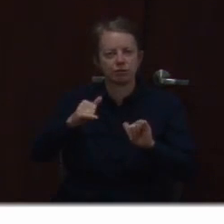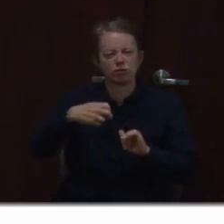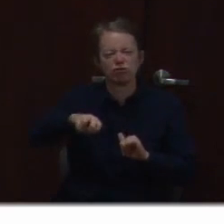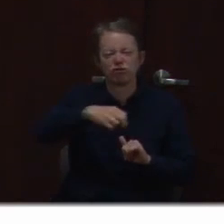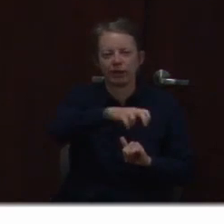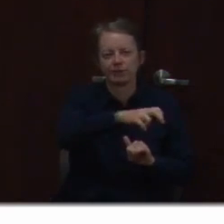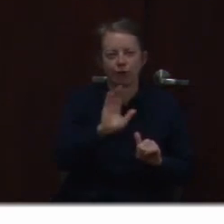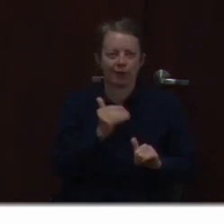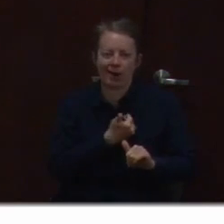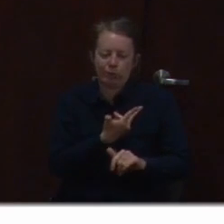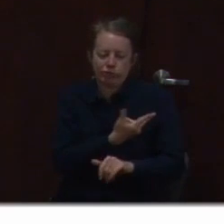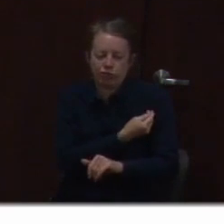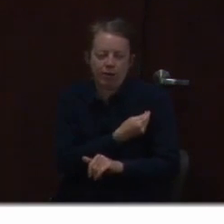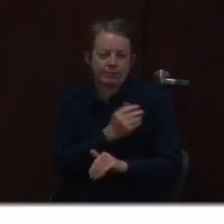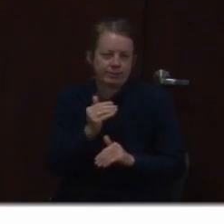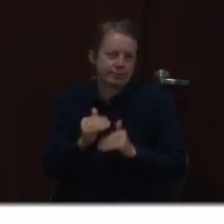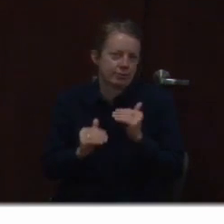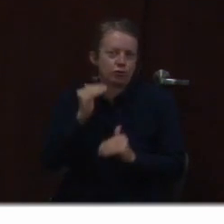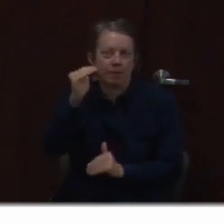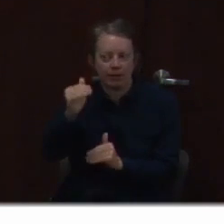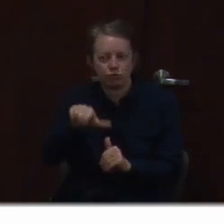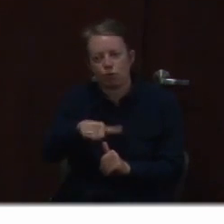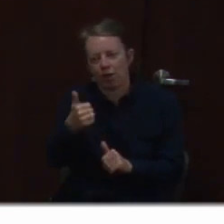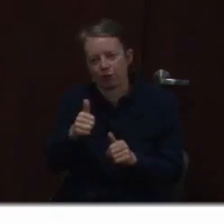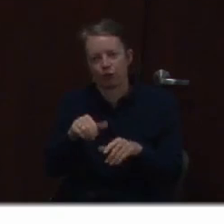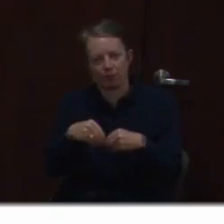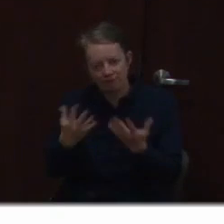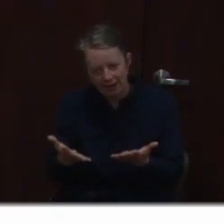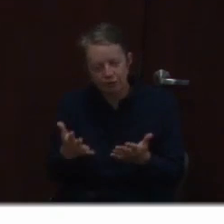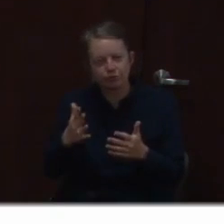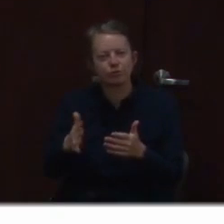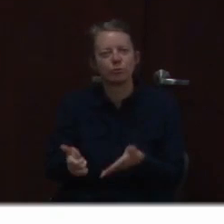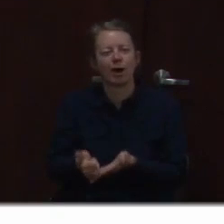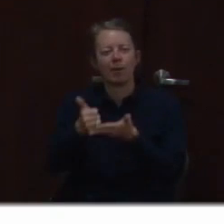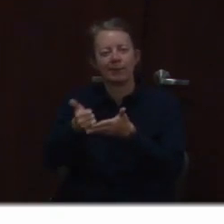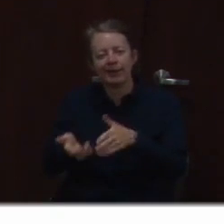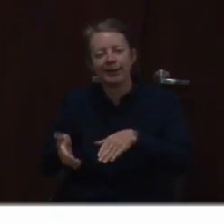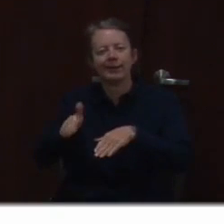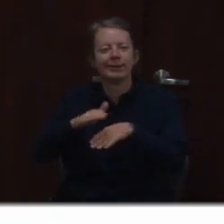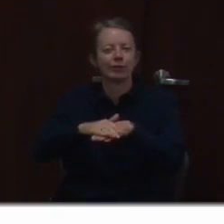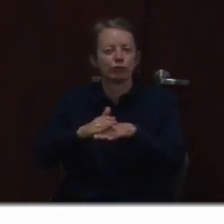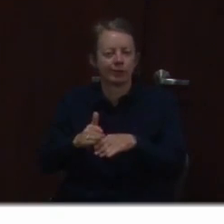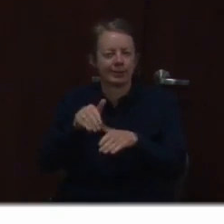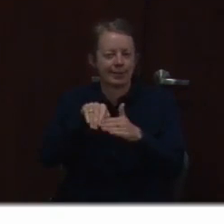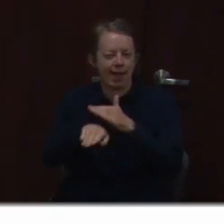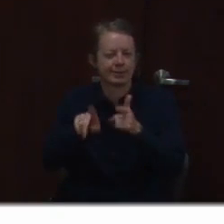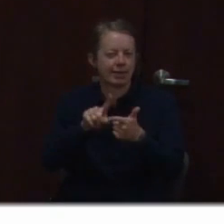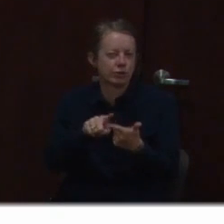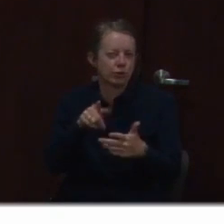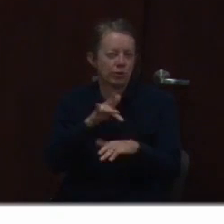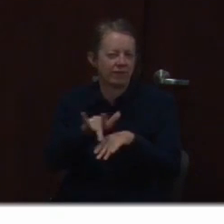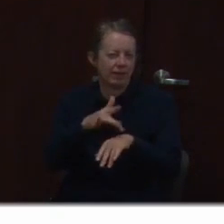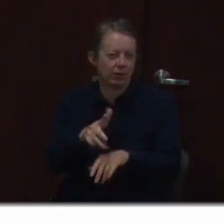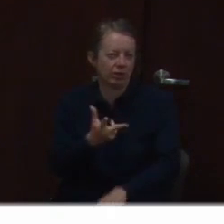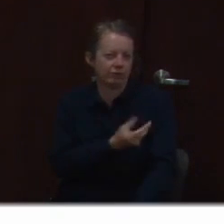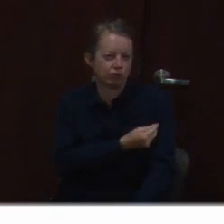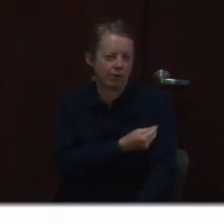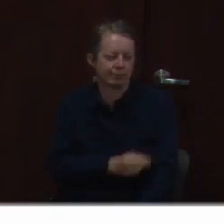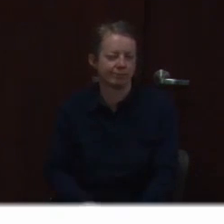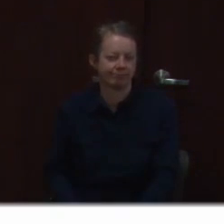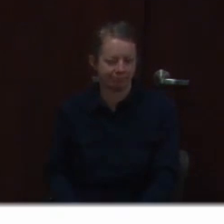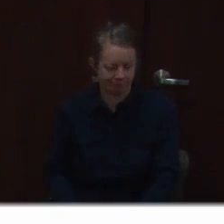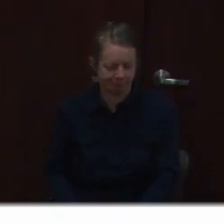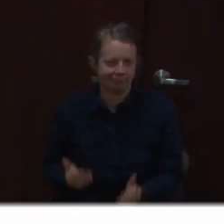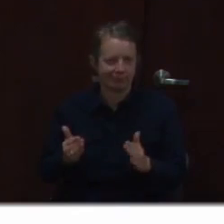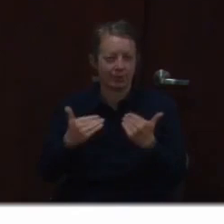other providers to increase the access throughout the community. We continue to